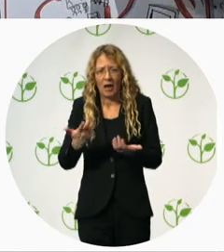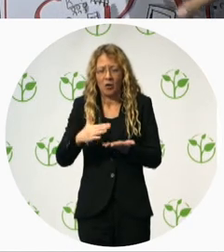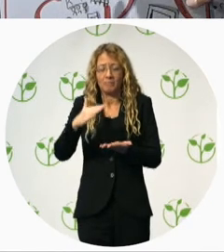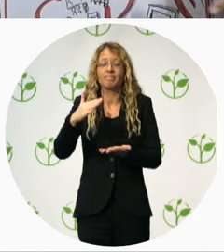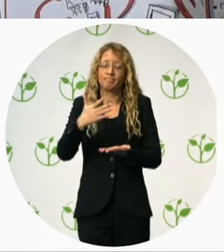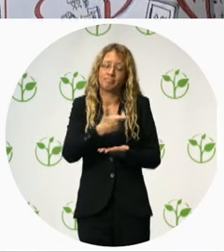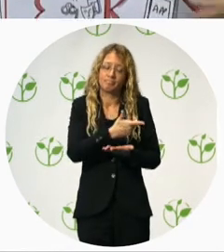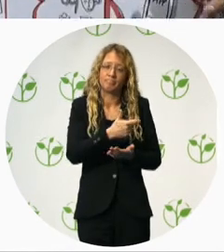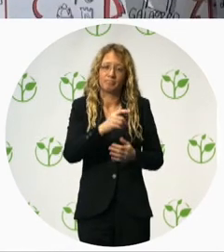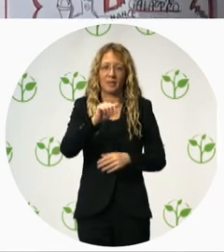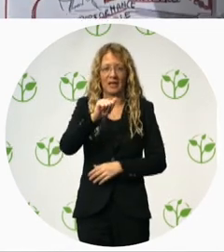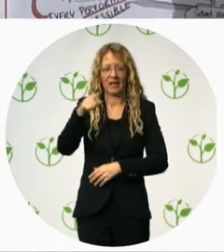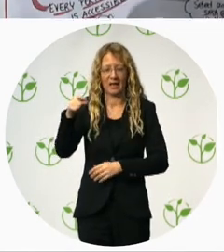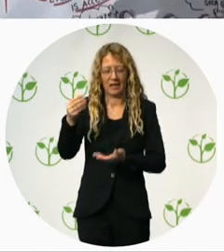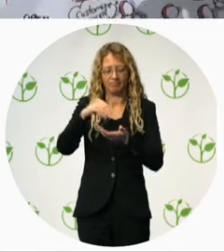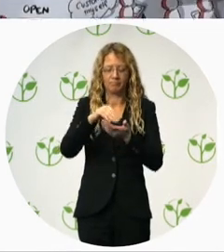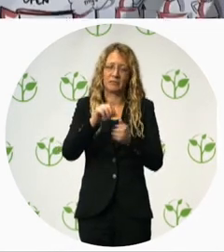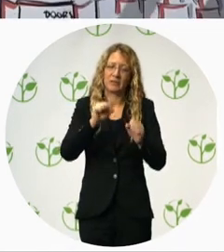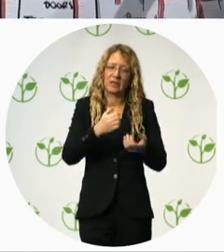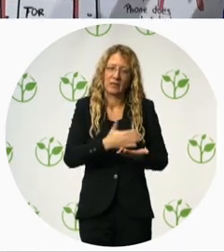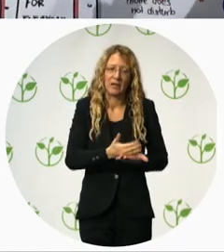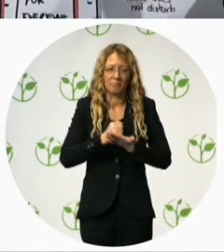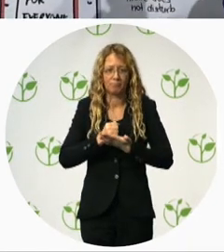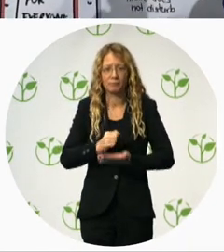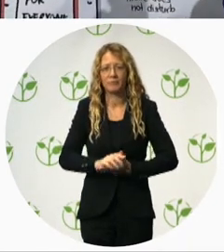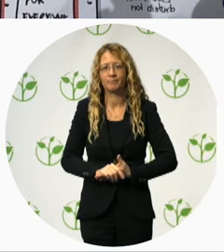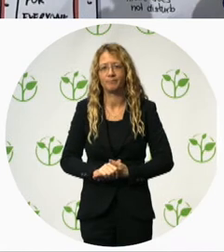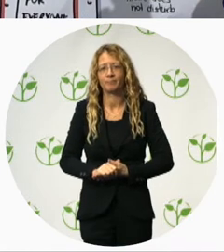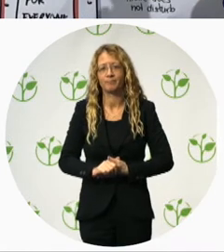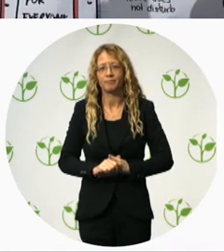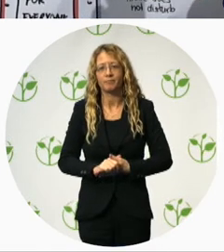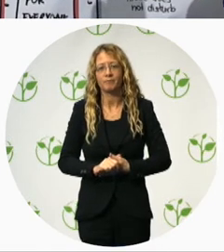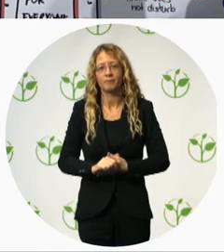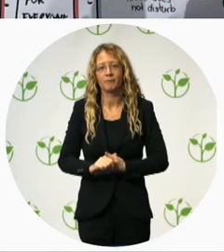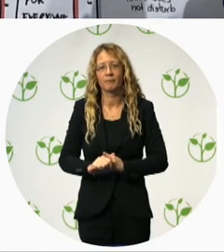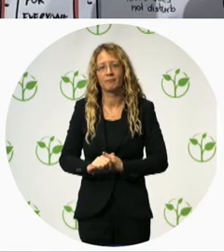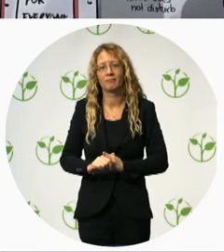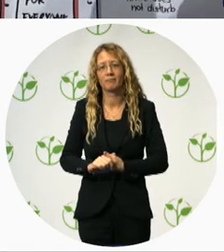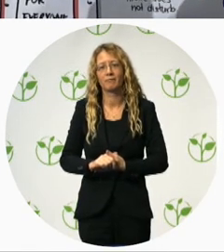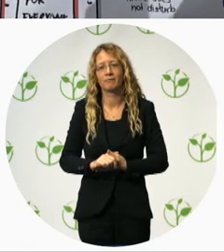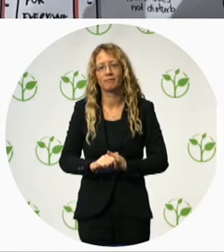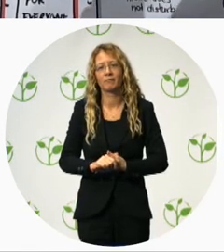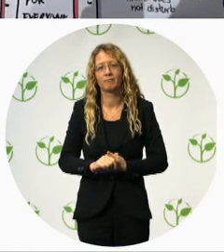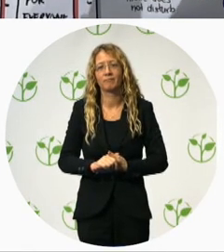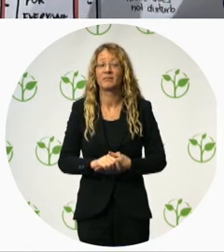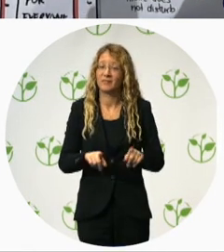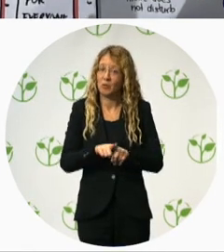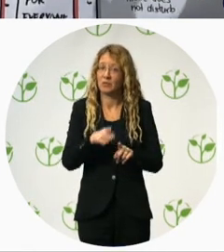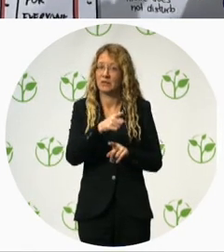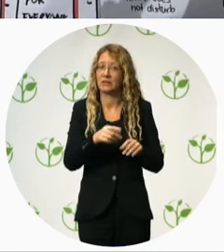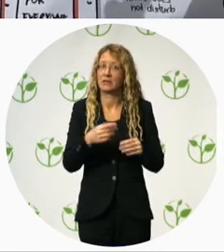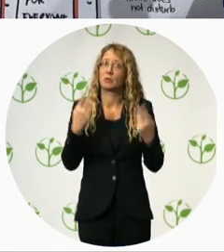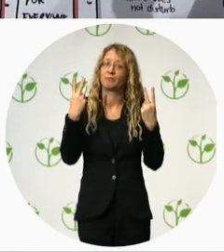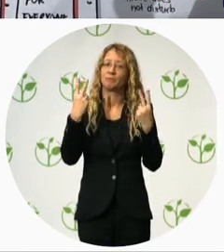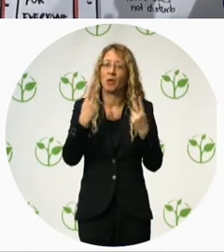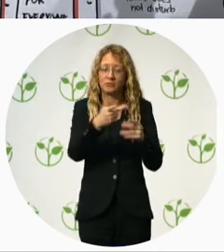And one of the factors is that also families now get better support to communicating with each other, if they have